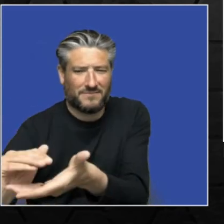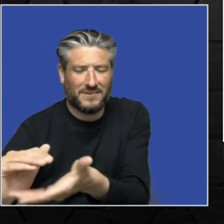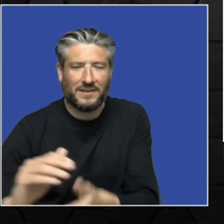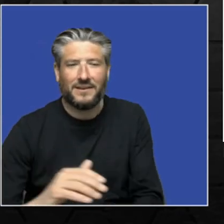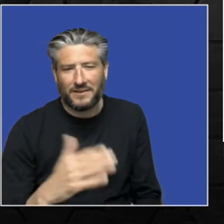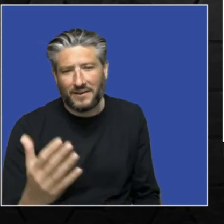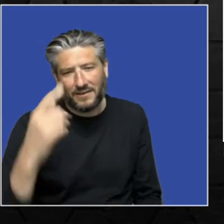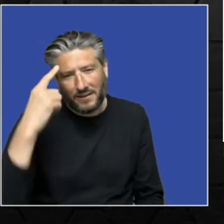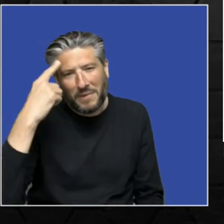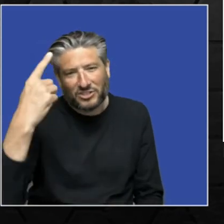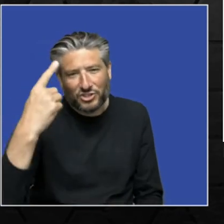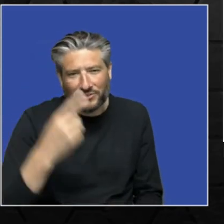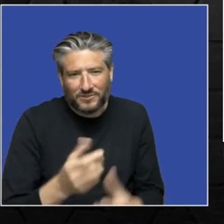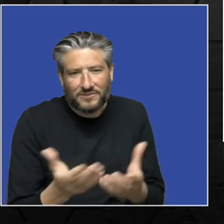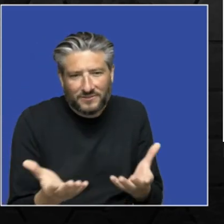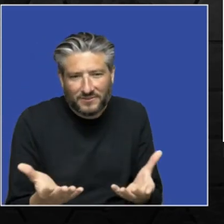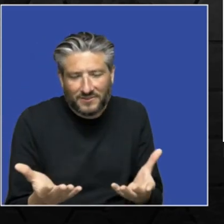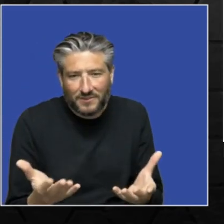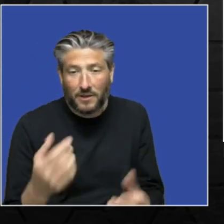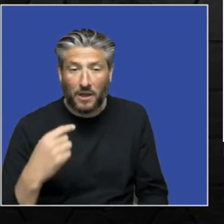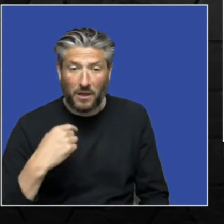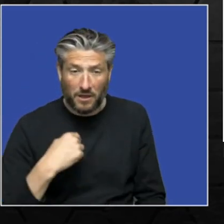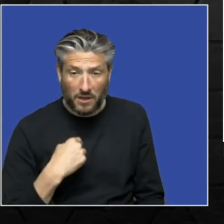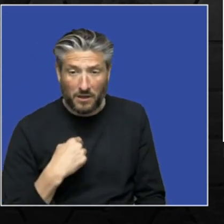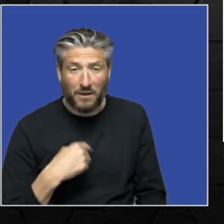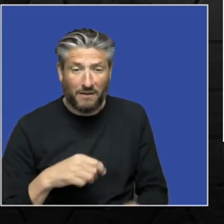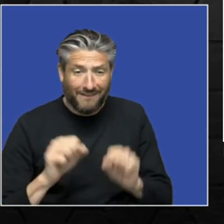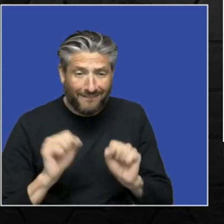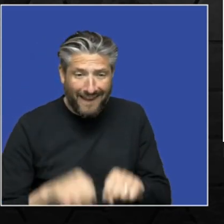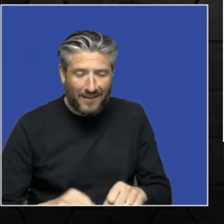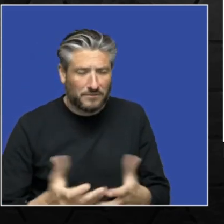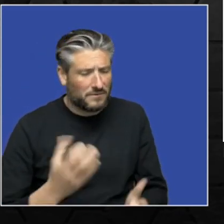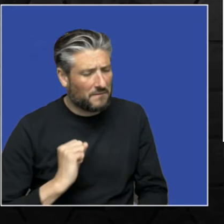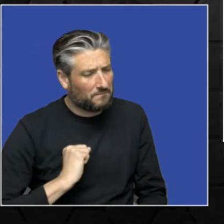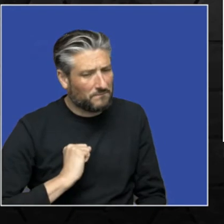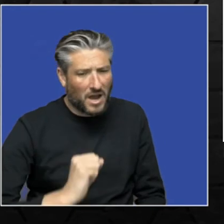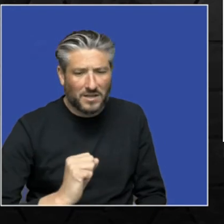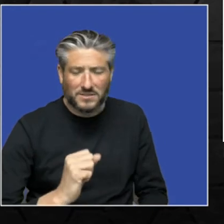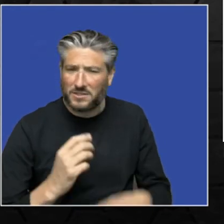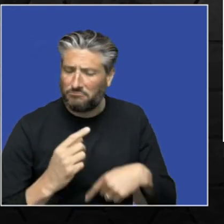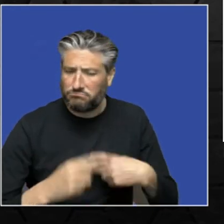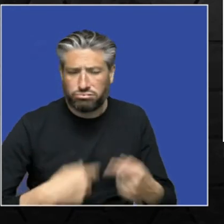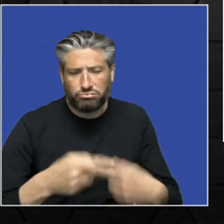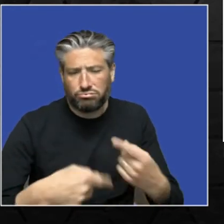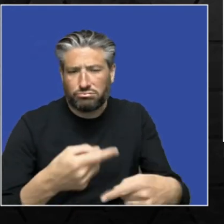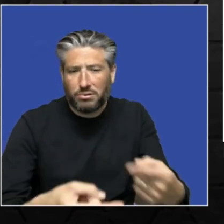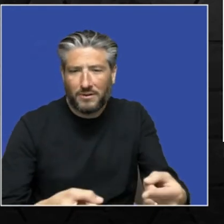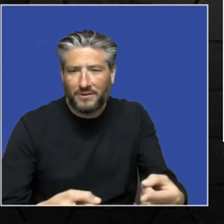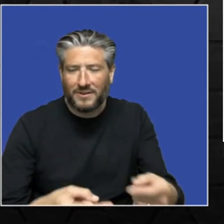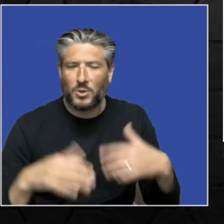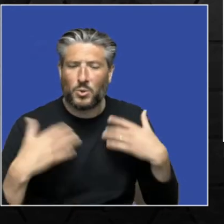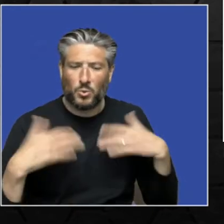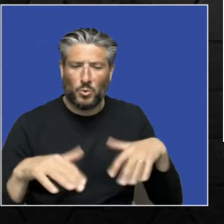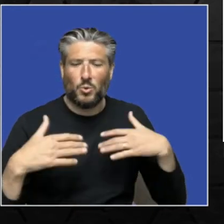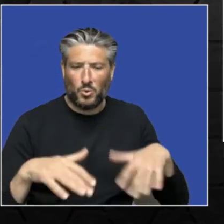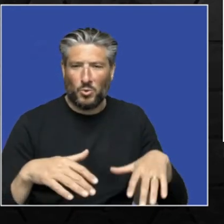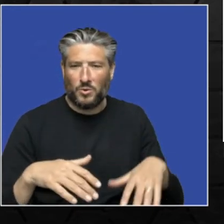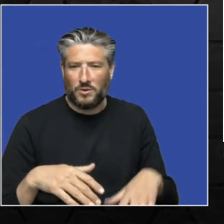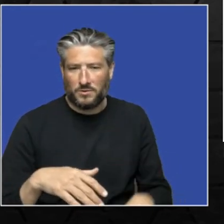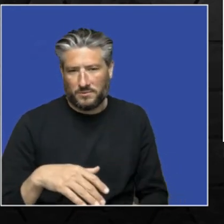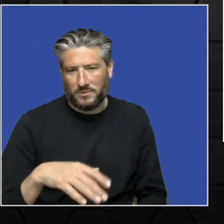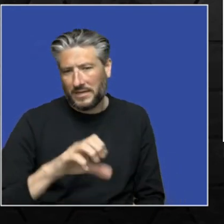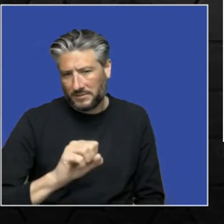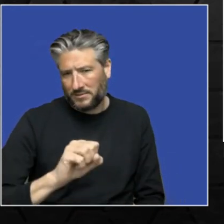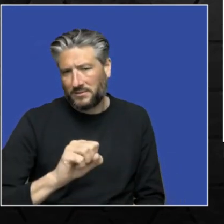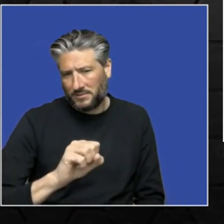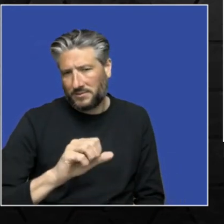how quickly you can do all these things. So that's the beauty of using MML Spark. Just imagine